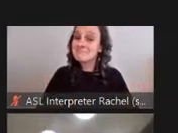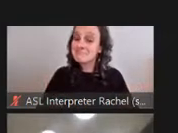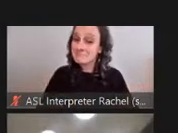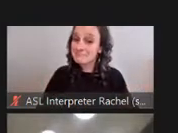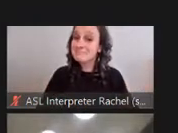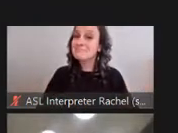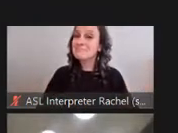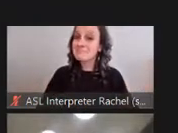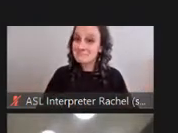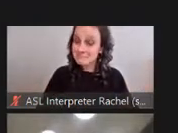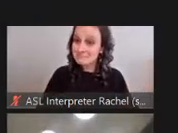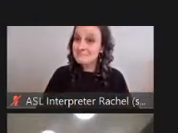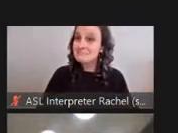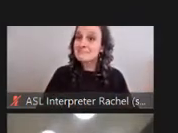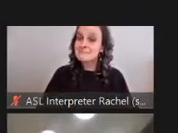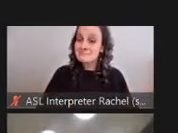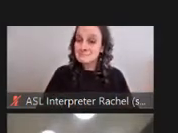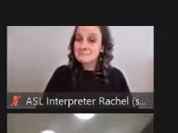I think